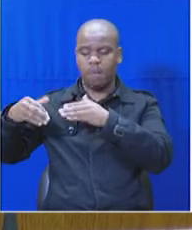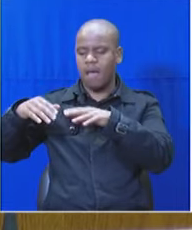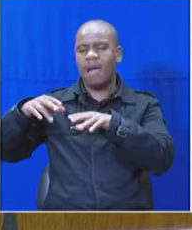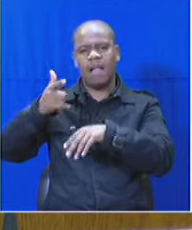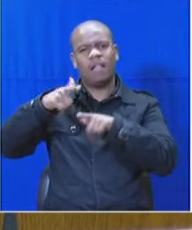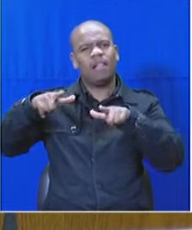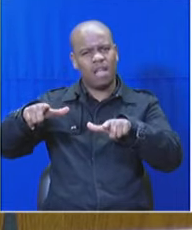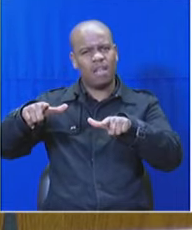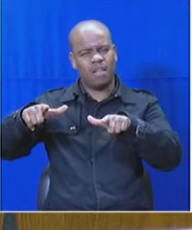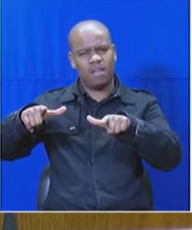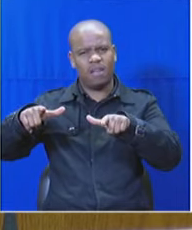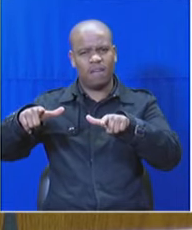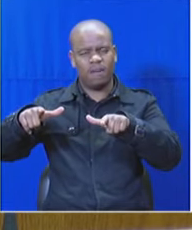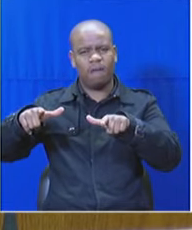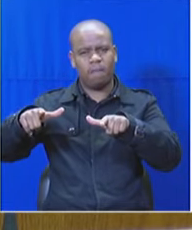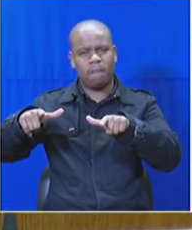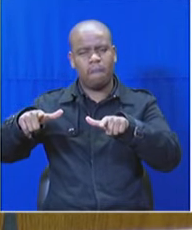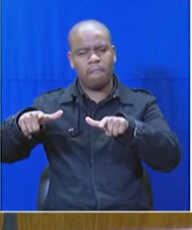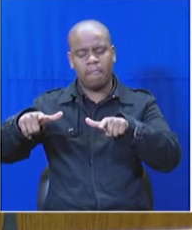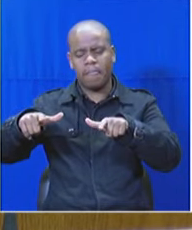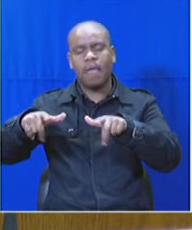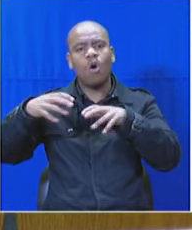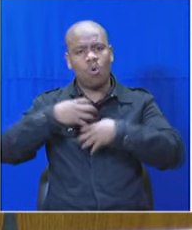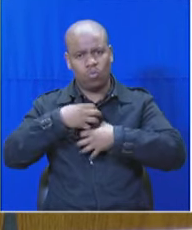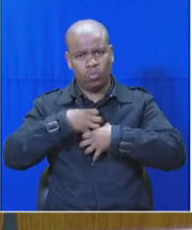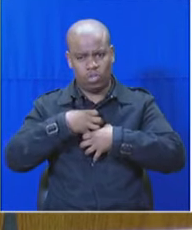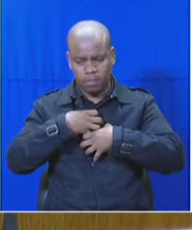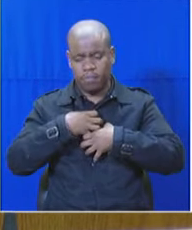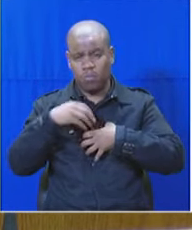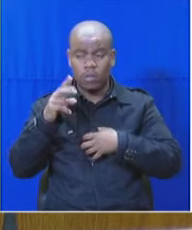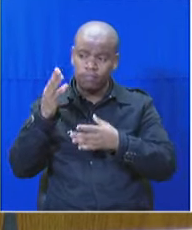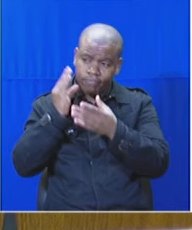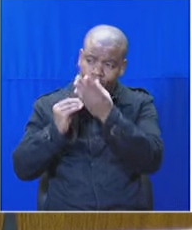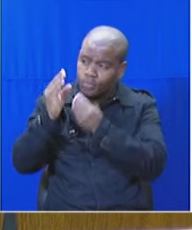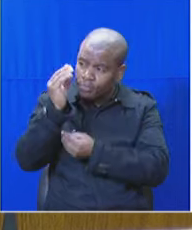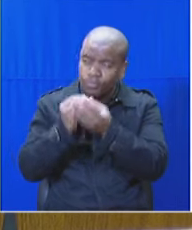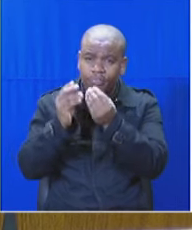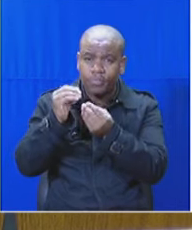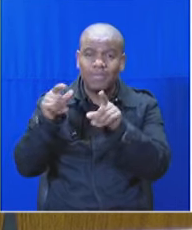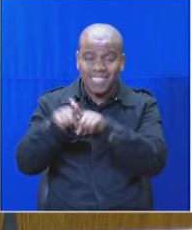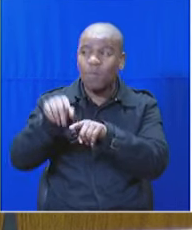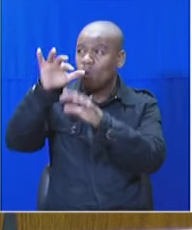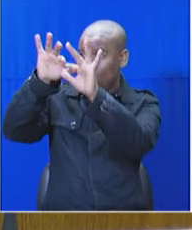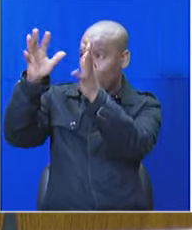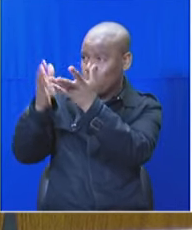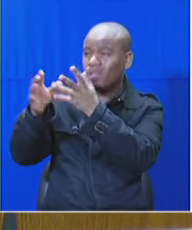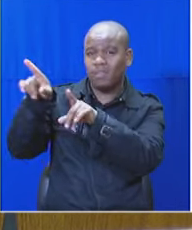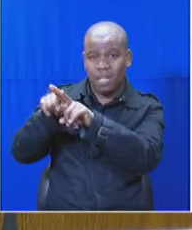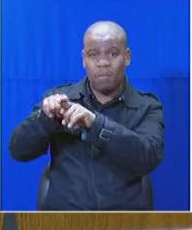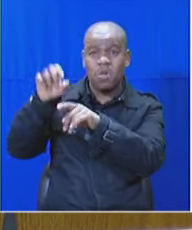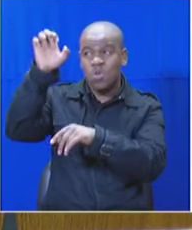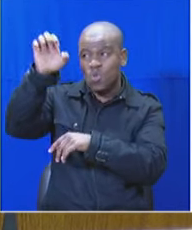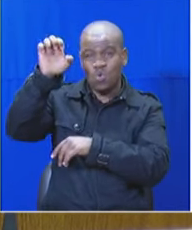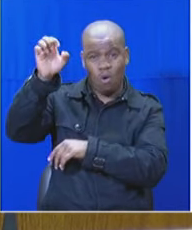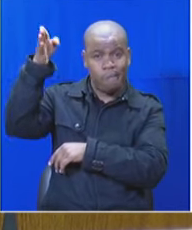advent of the 1913 Natives Land Act, as well as experience elsewhere in the world, particularly Europe